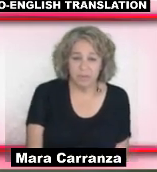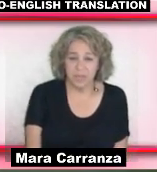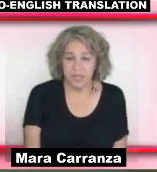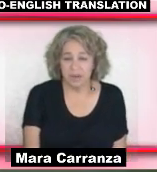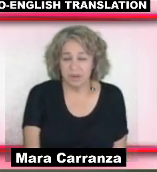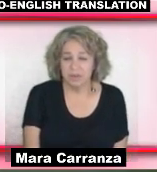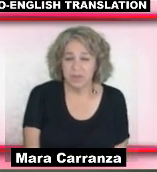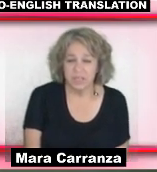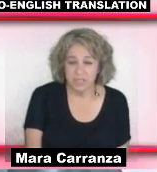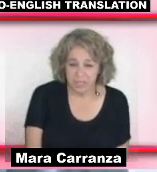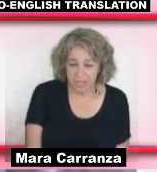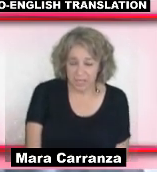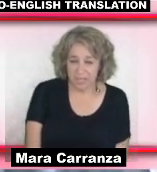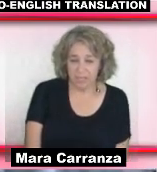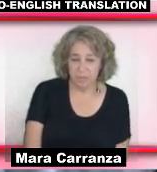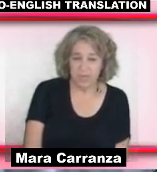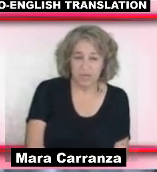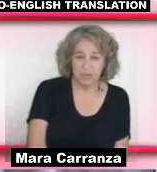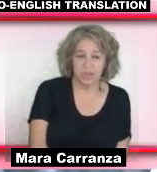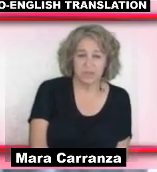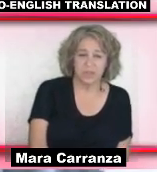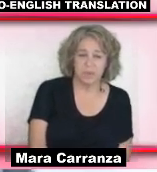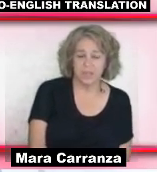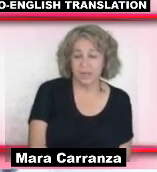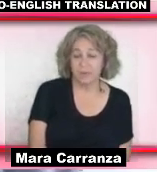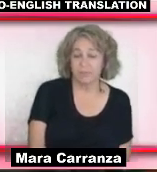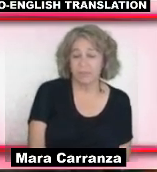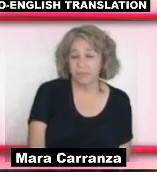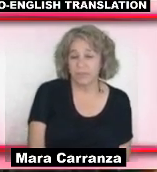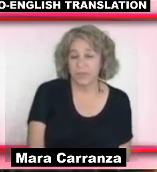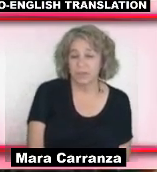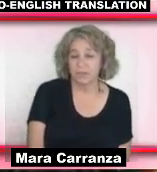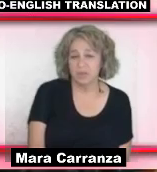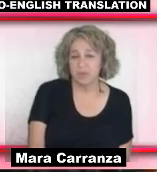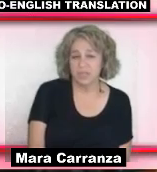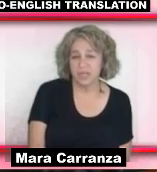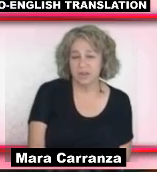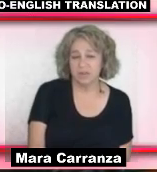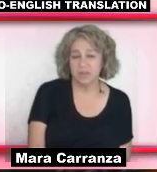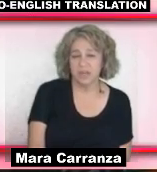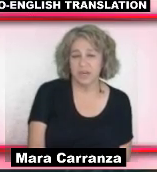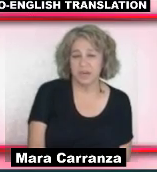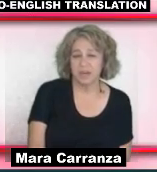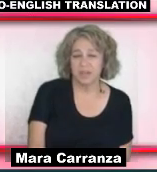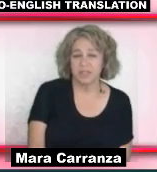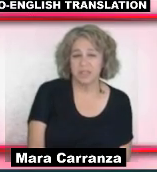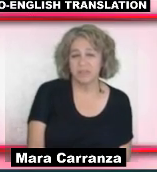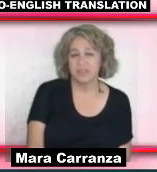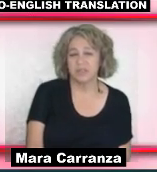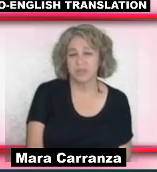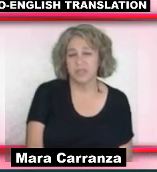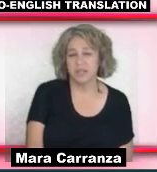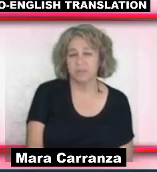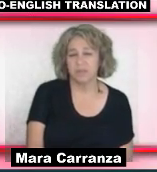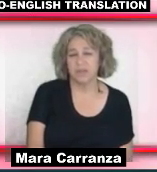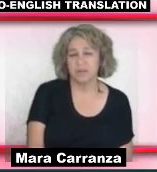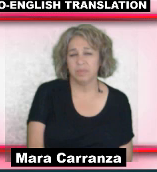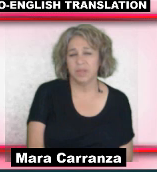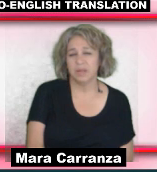regarding from Peña Núñez. Nothing has been done. What do you say about that? So we'll take note on that. See if it's something